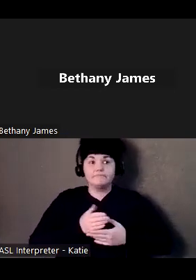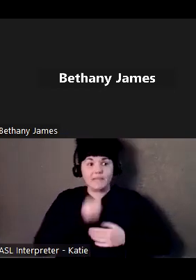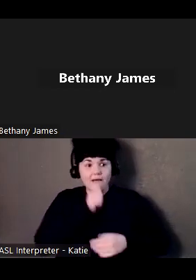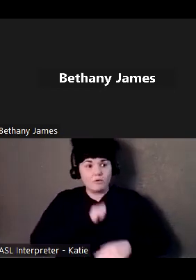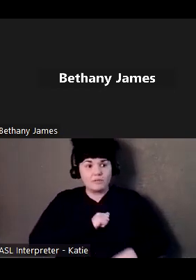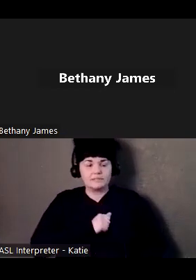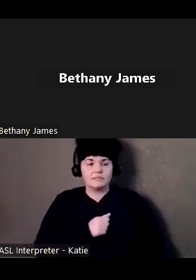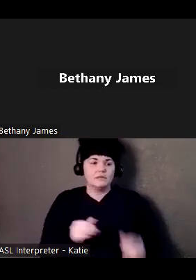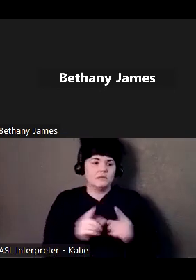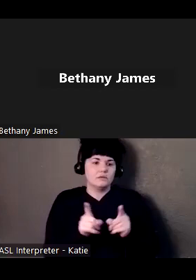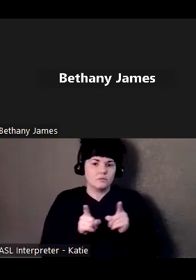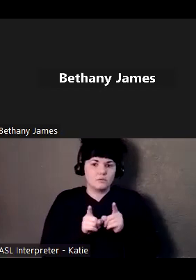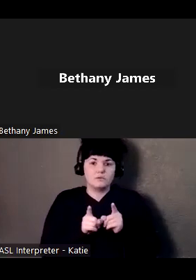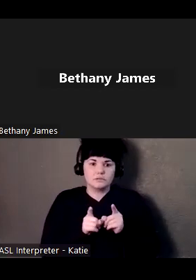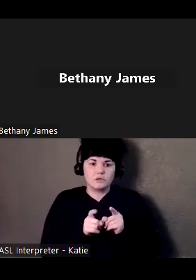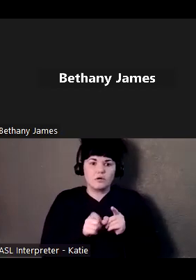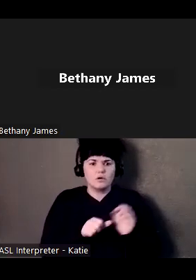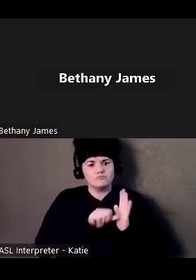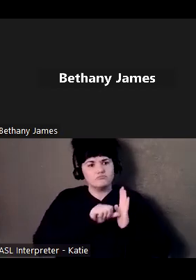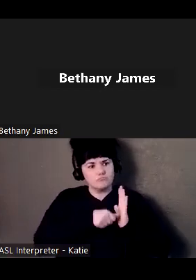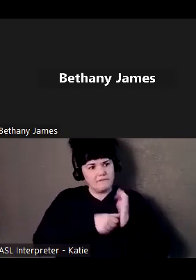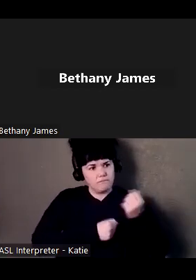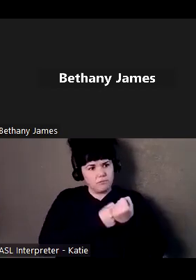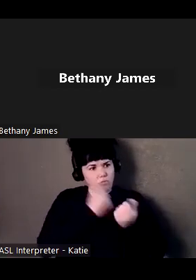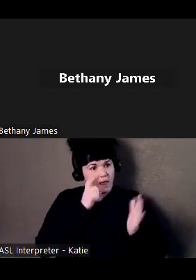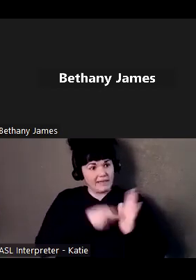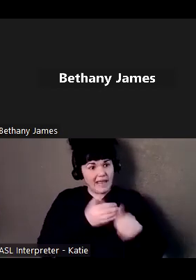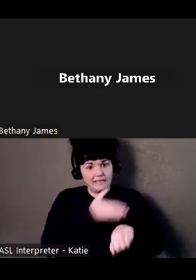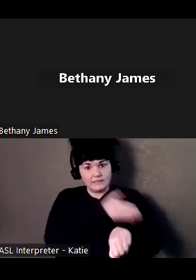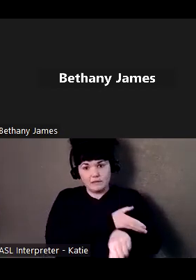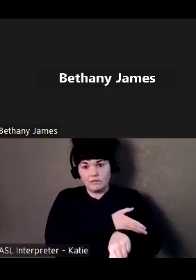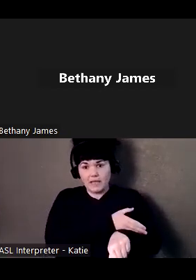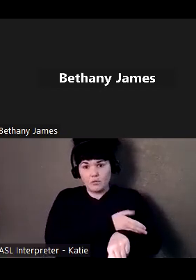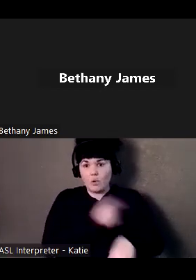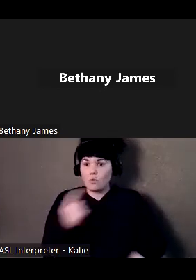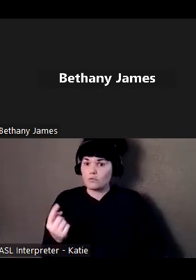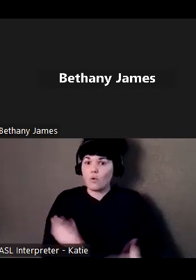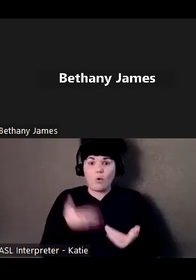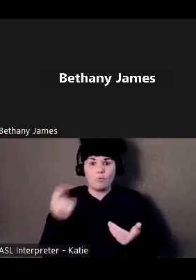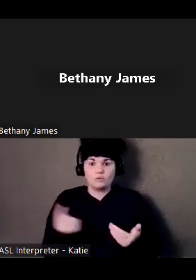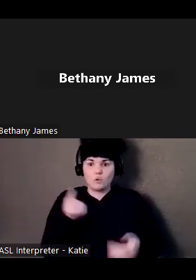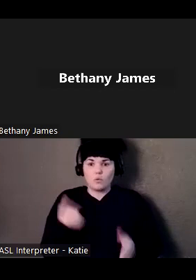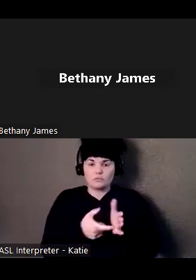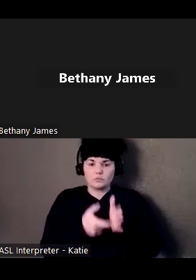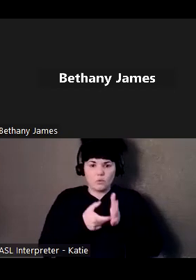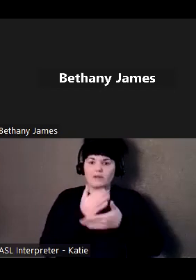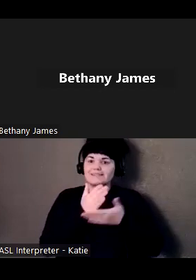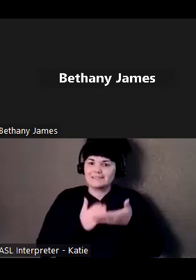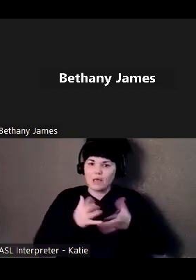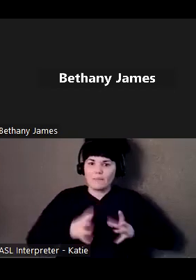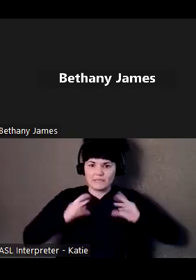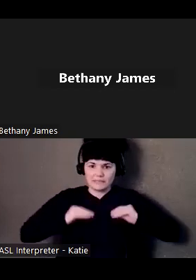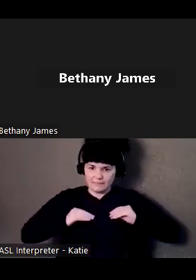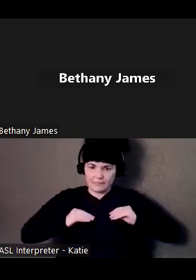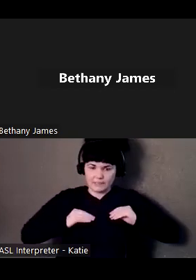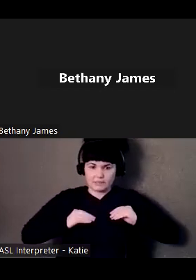and reinforcing recognition that growth almost always requires at least some acceptance of